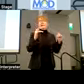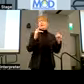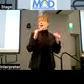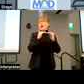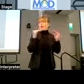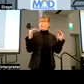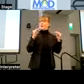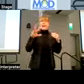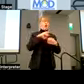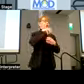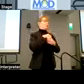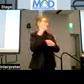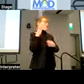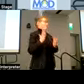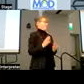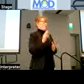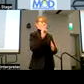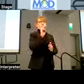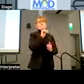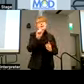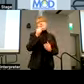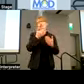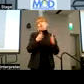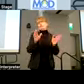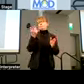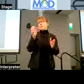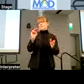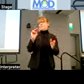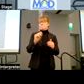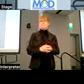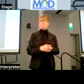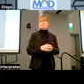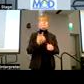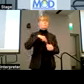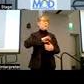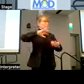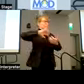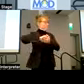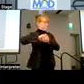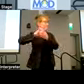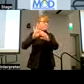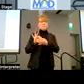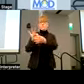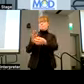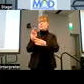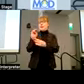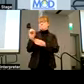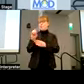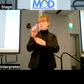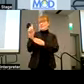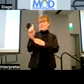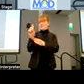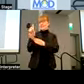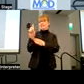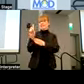officer for Mass General Brigham. And we have been working collaboratively with the Massachusetts Office on Disability to